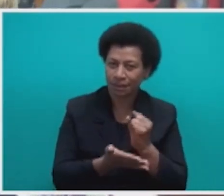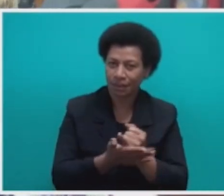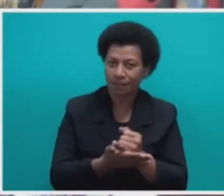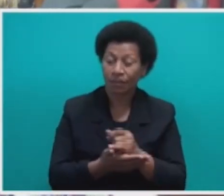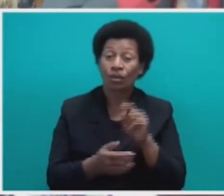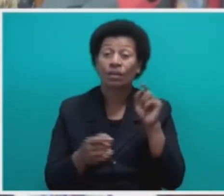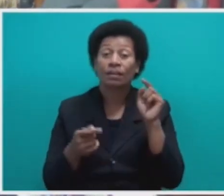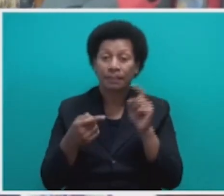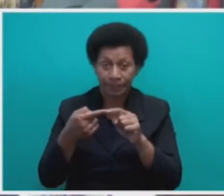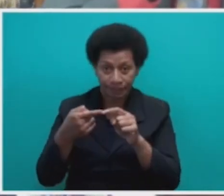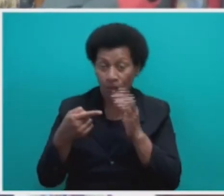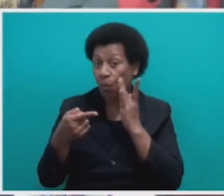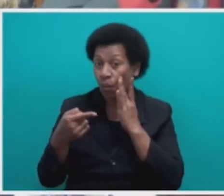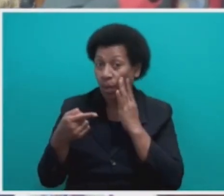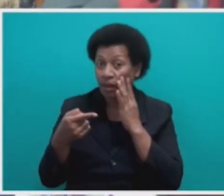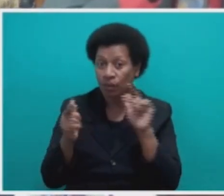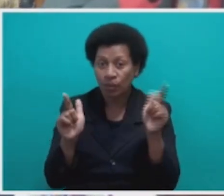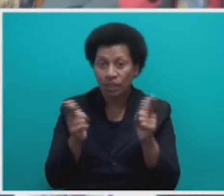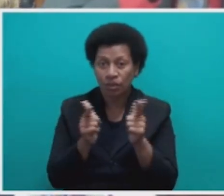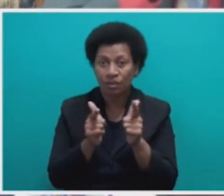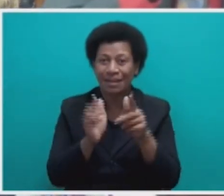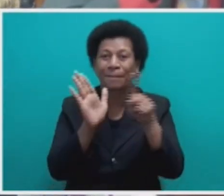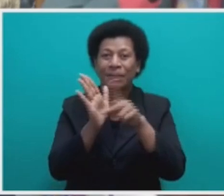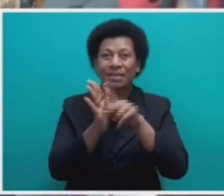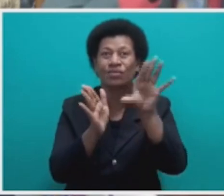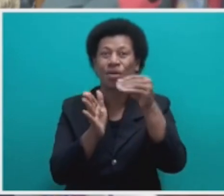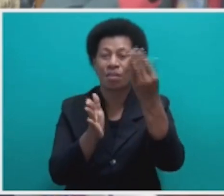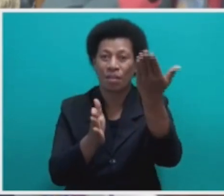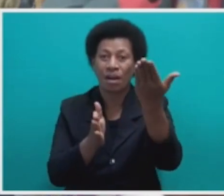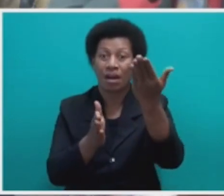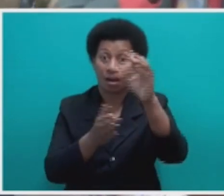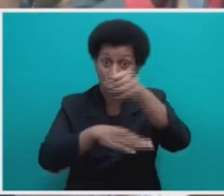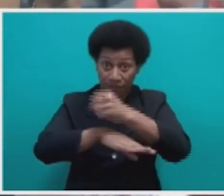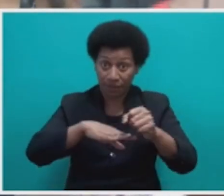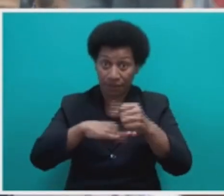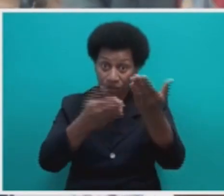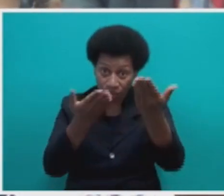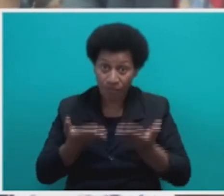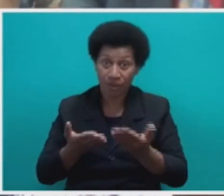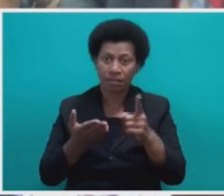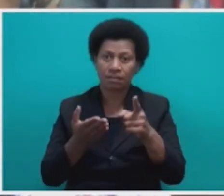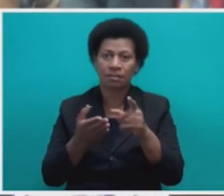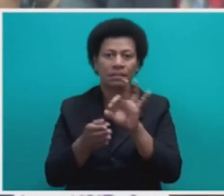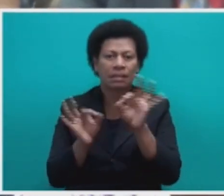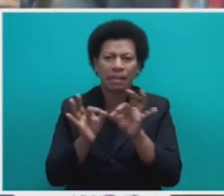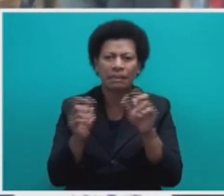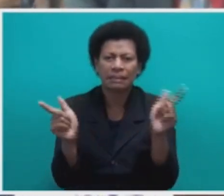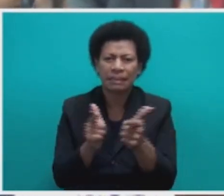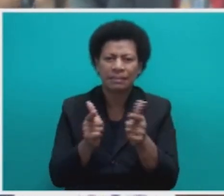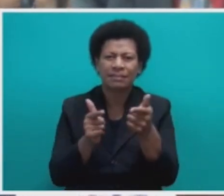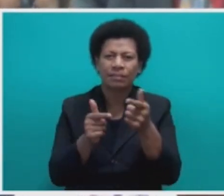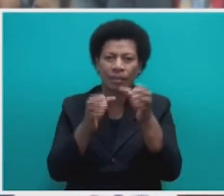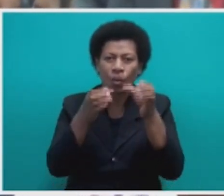you reduce the duty, and the duty, as I said very clearly, is not reduced on whole chicken. And